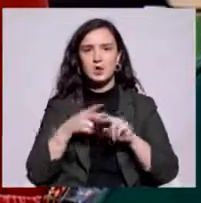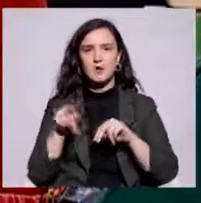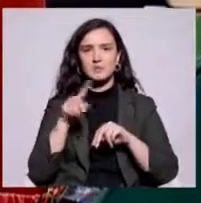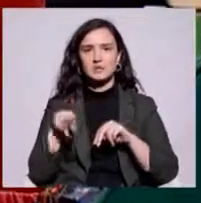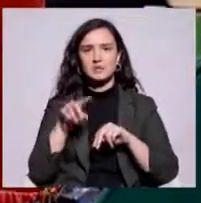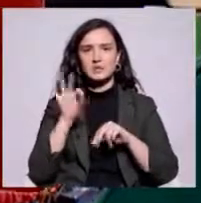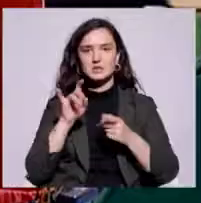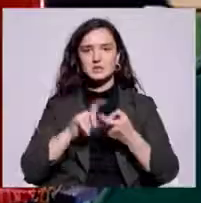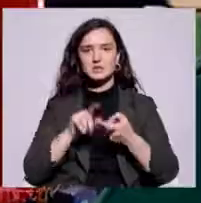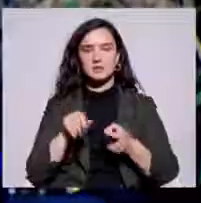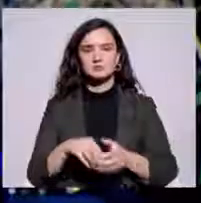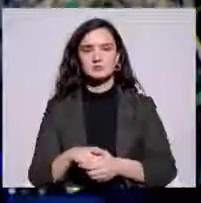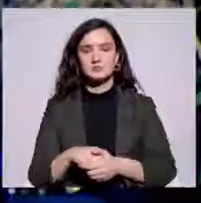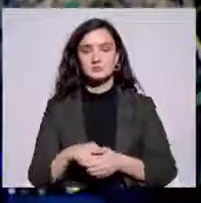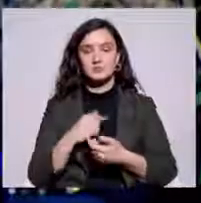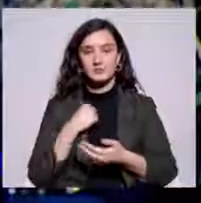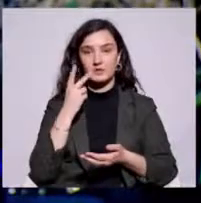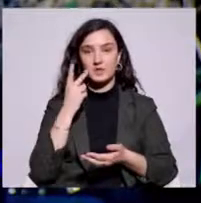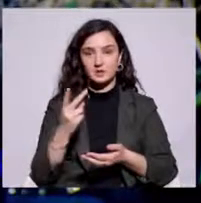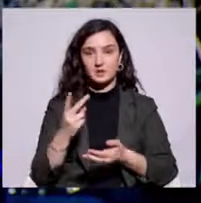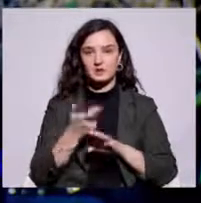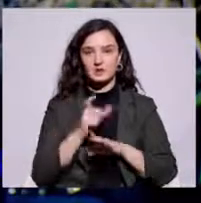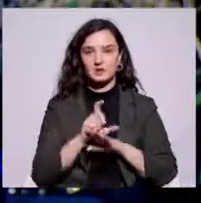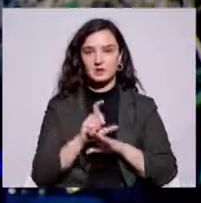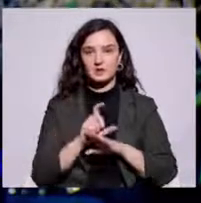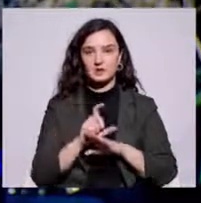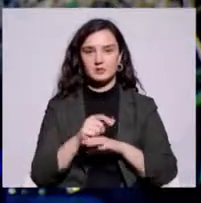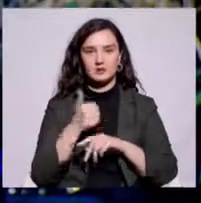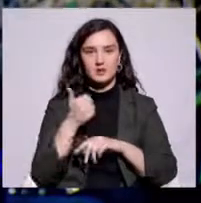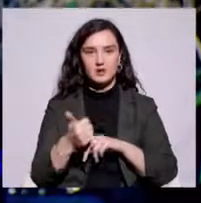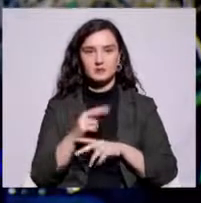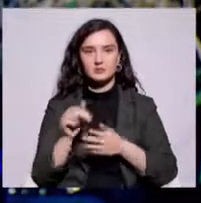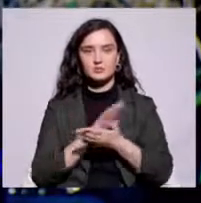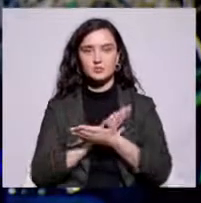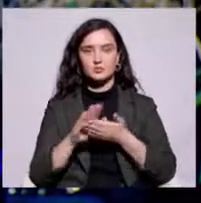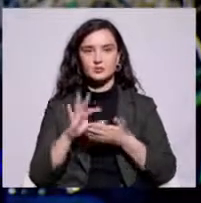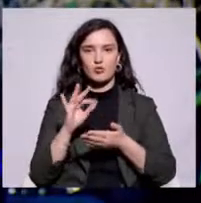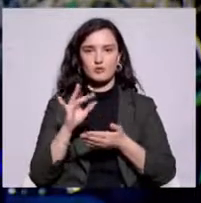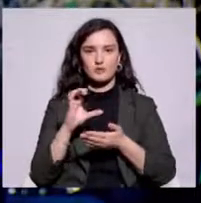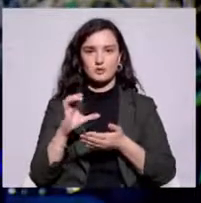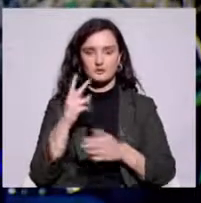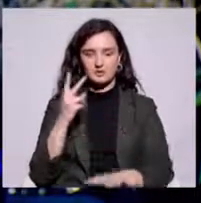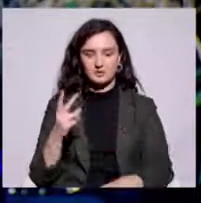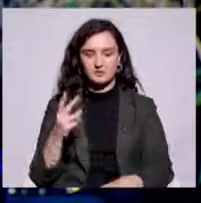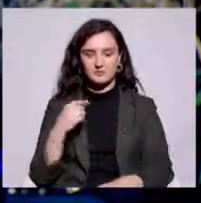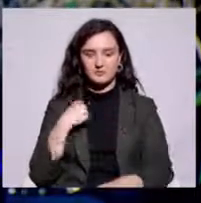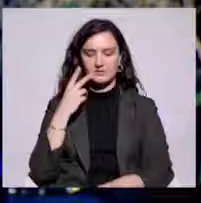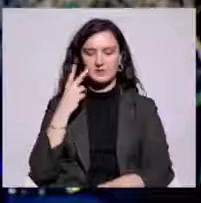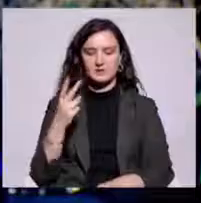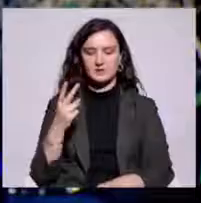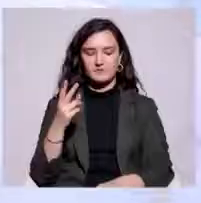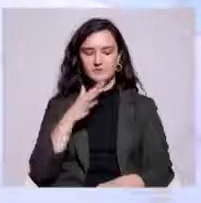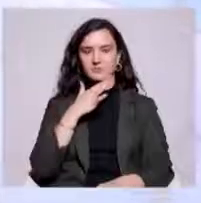text? I see a very nice and clean office, and I see